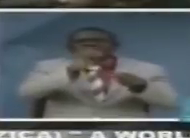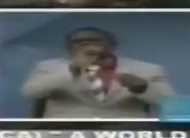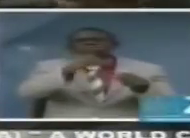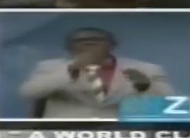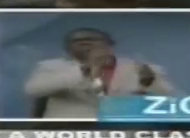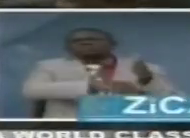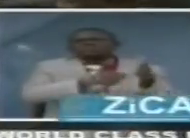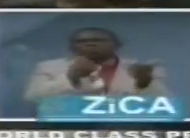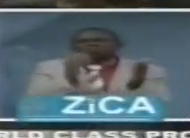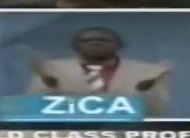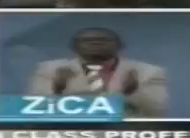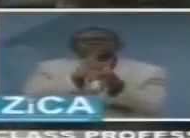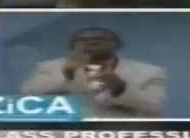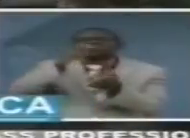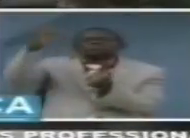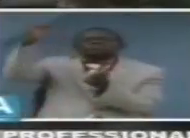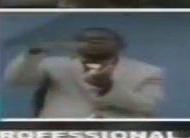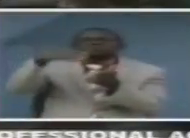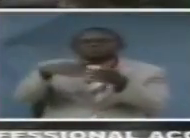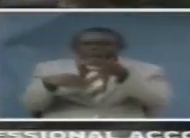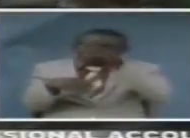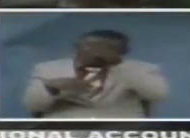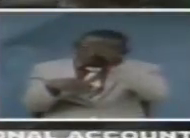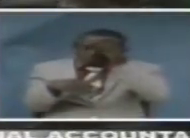40% from 25%.